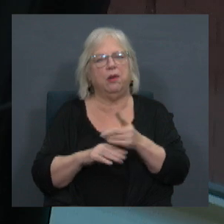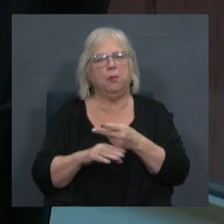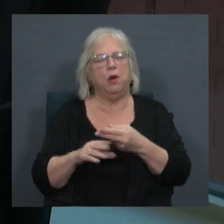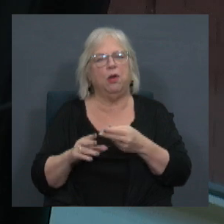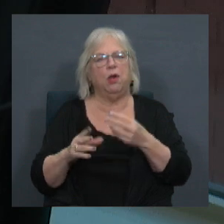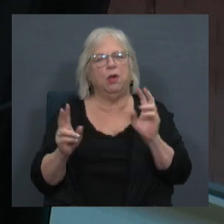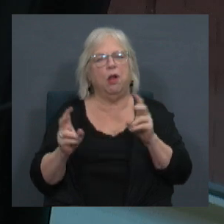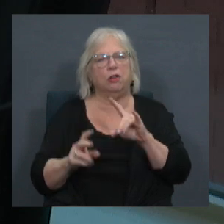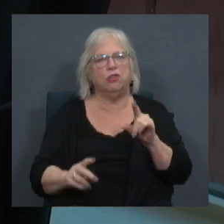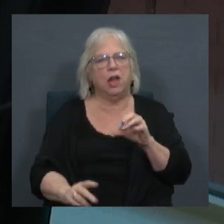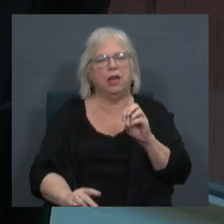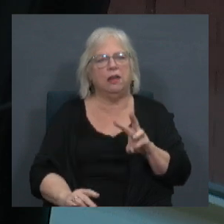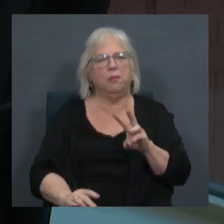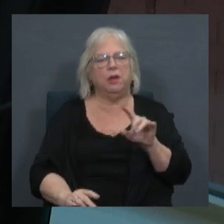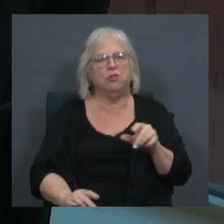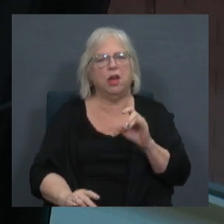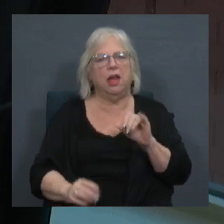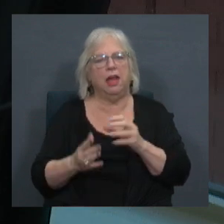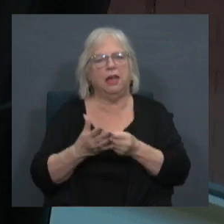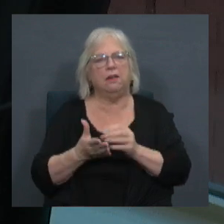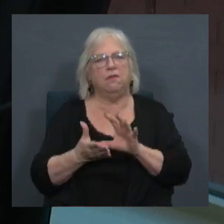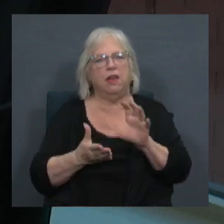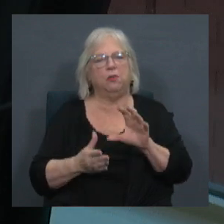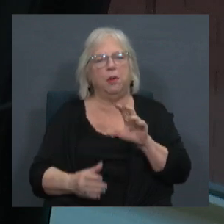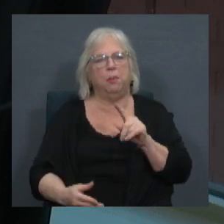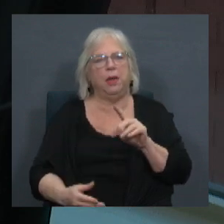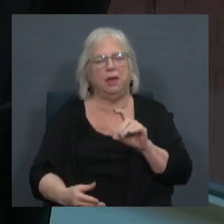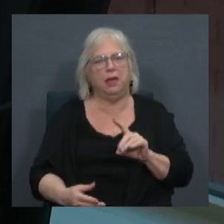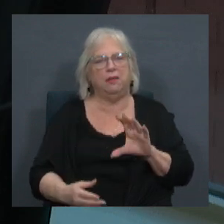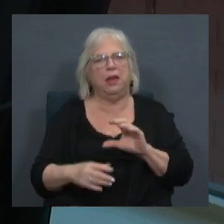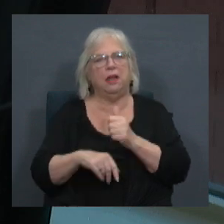titled JWJ Investments PDC located at